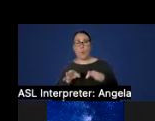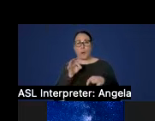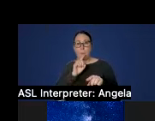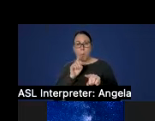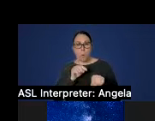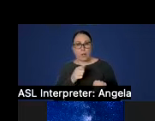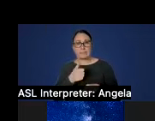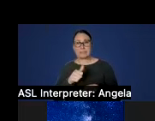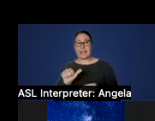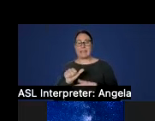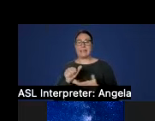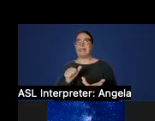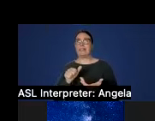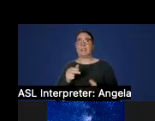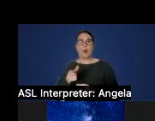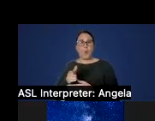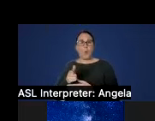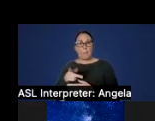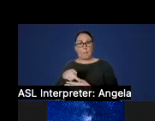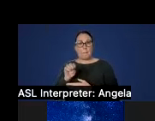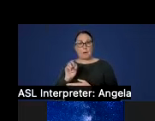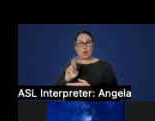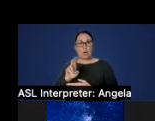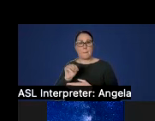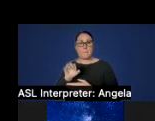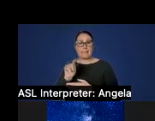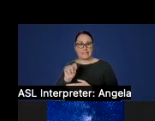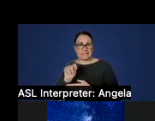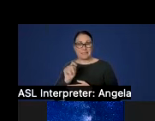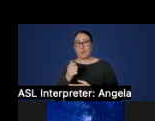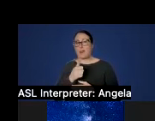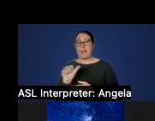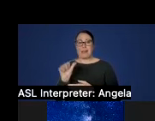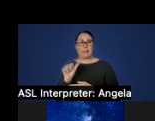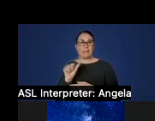weapon permits, and then, you know, any previous calls to that residence.